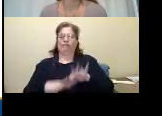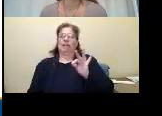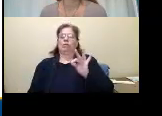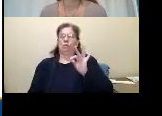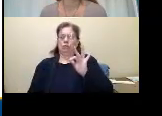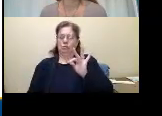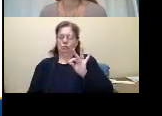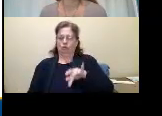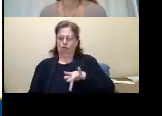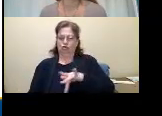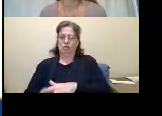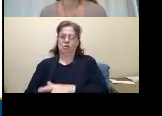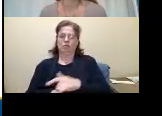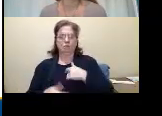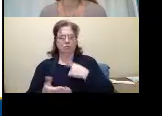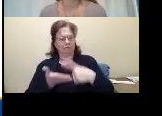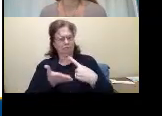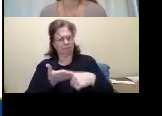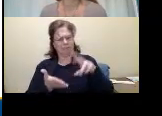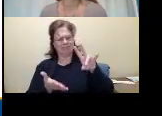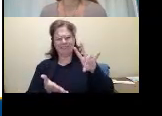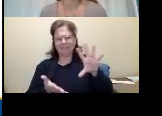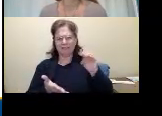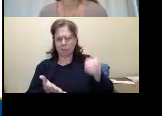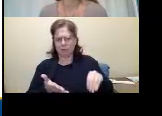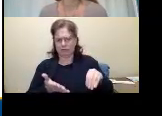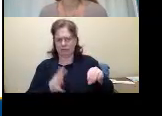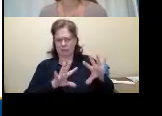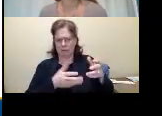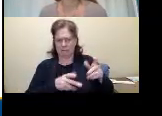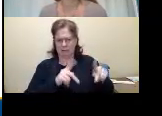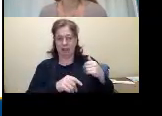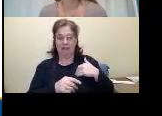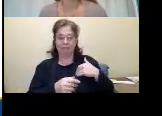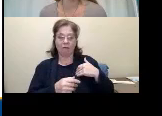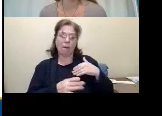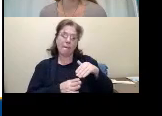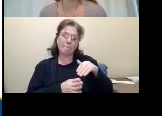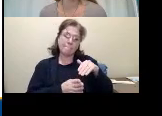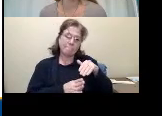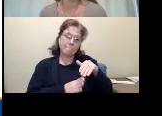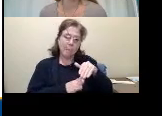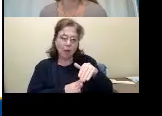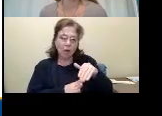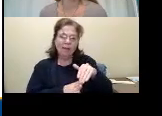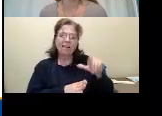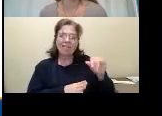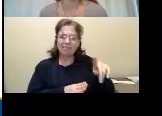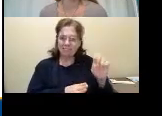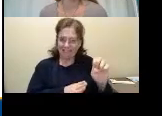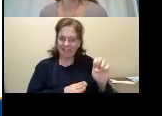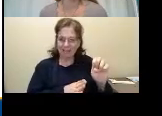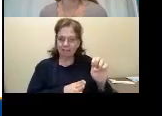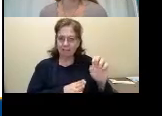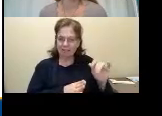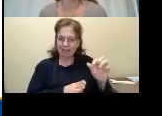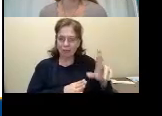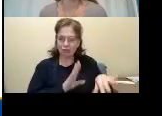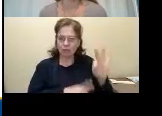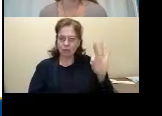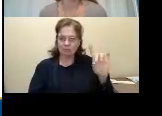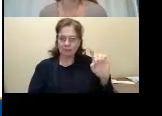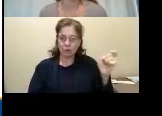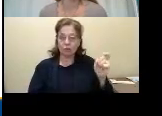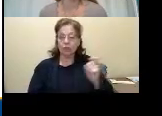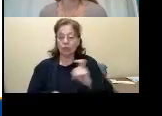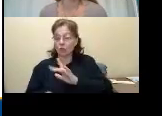about 75% of patients having either moderate or late stage cancer at diagnosis, and only 25% have early stage